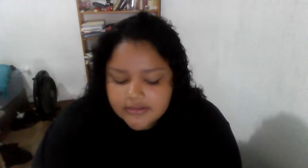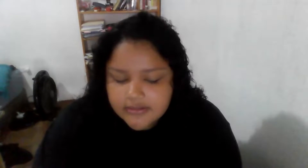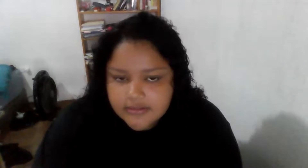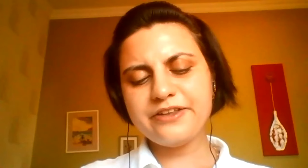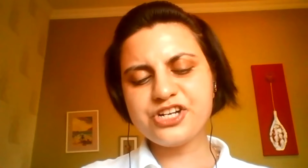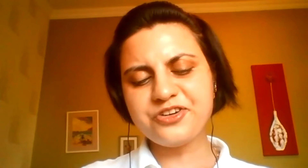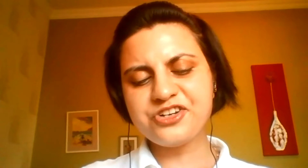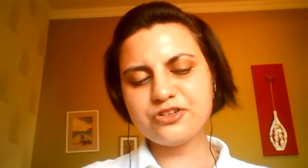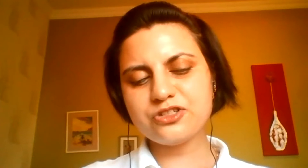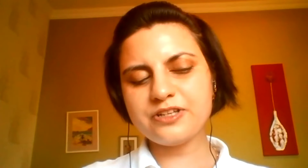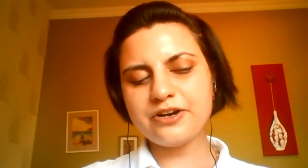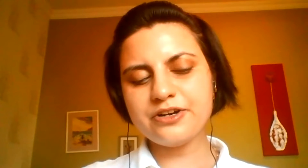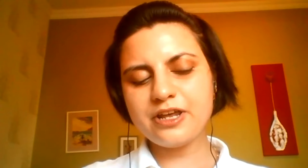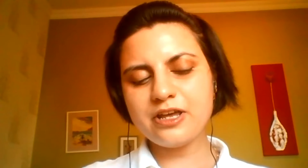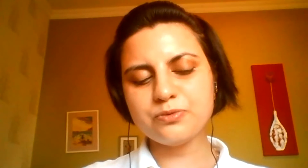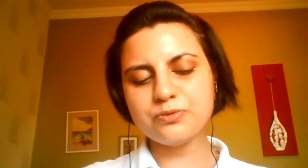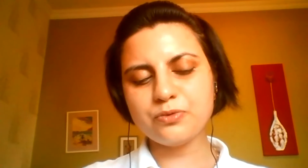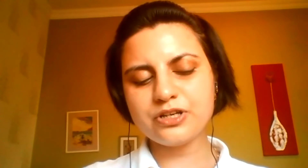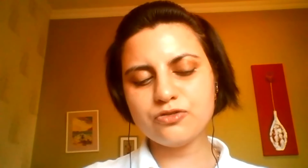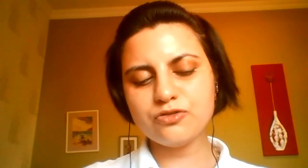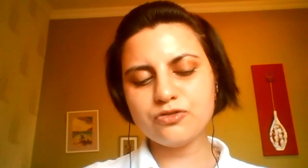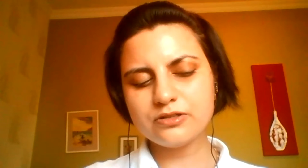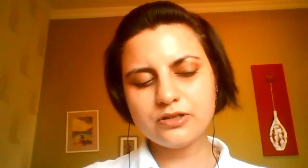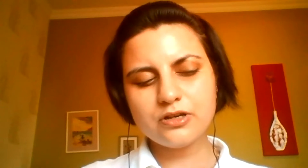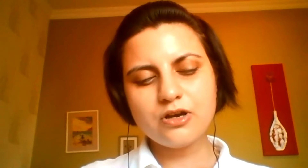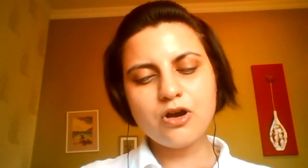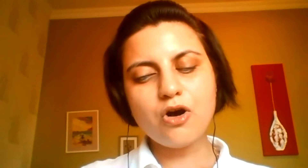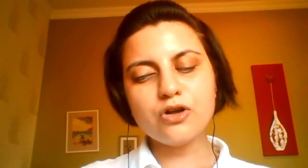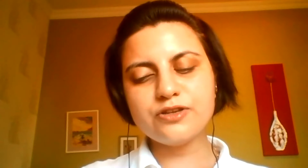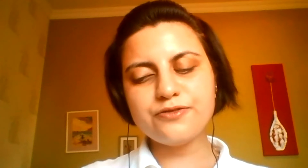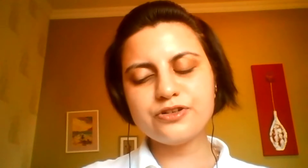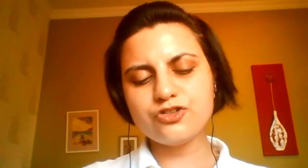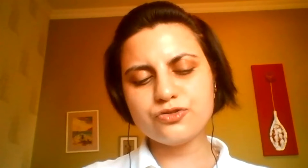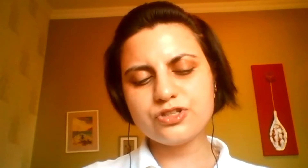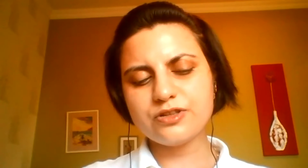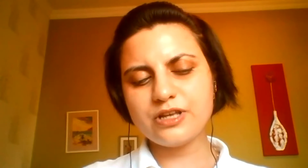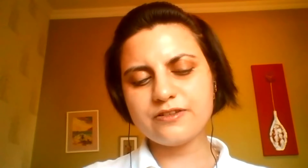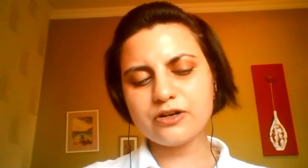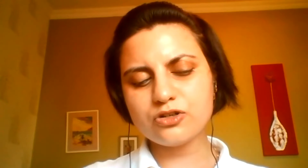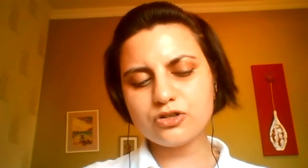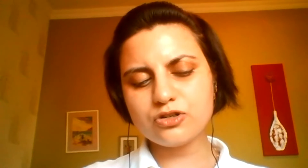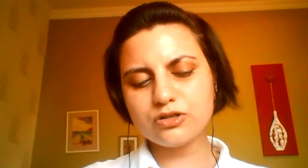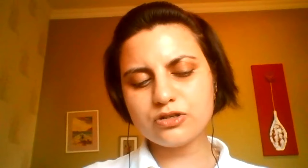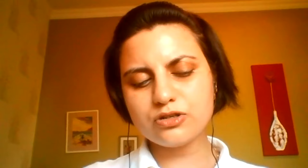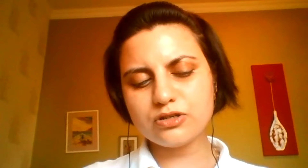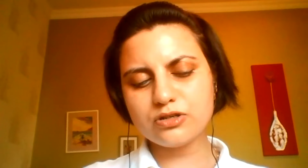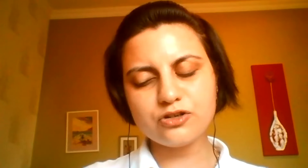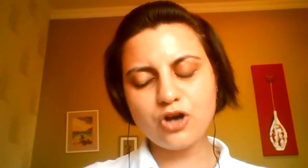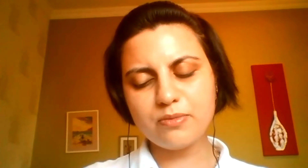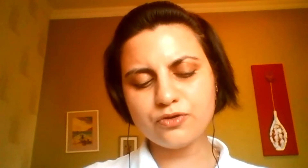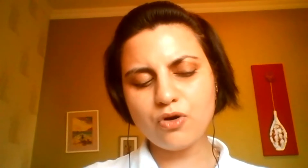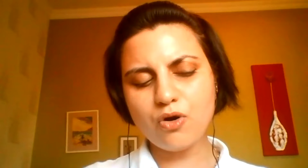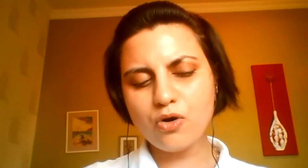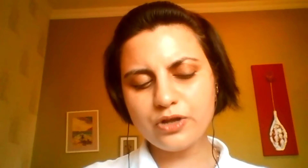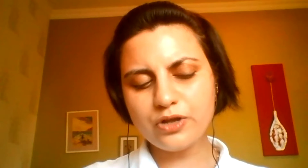nacional. To me, intergenerational solidarity means working together on different issues that are